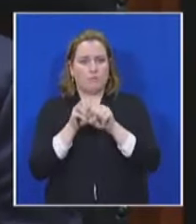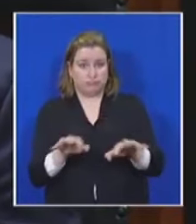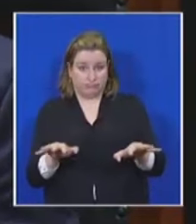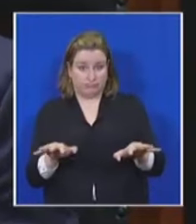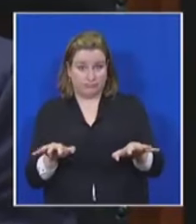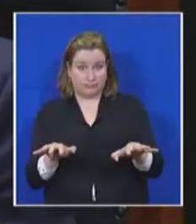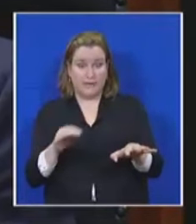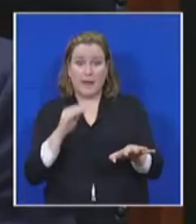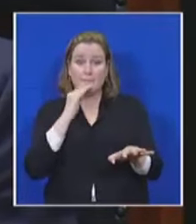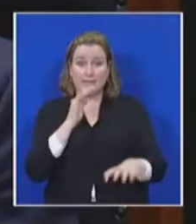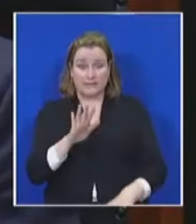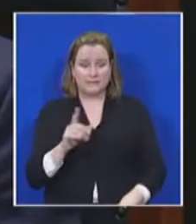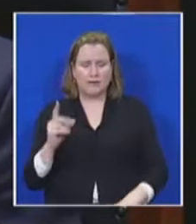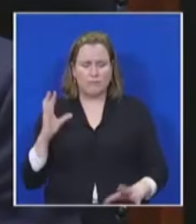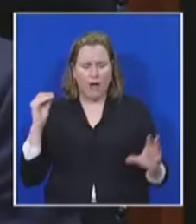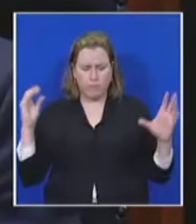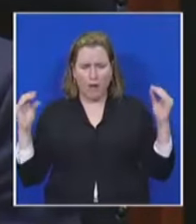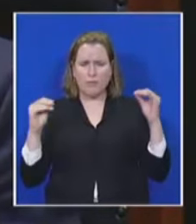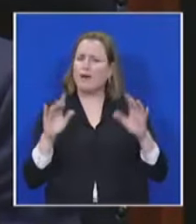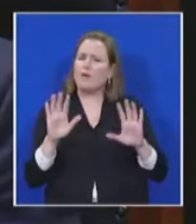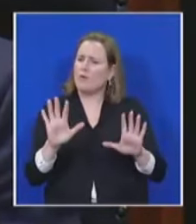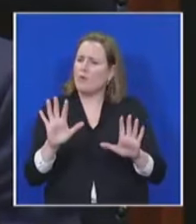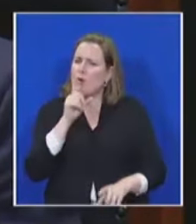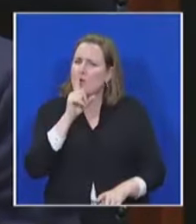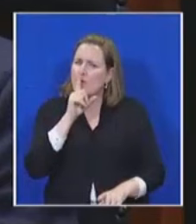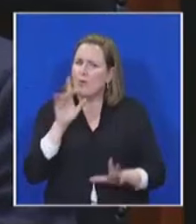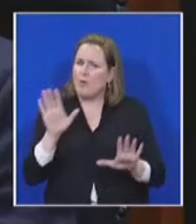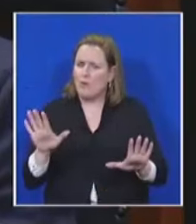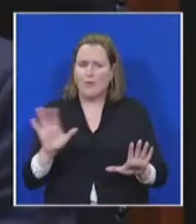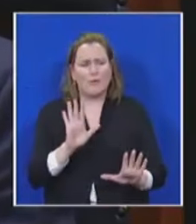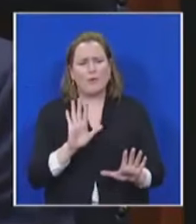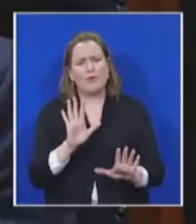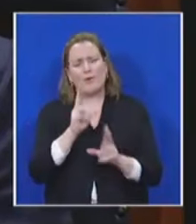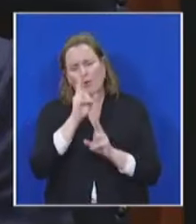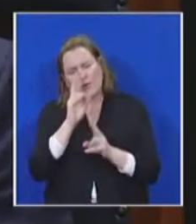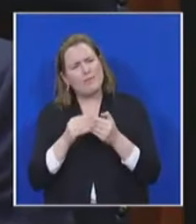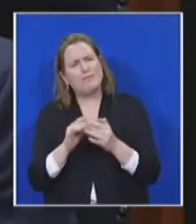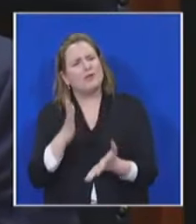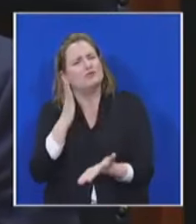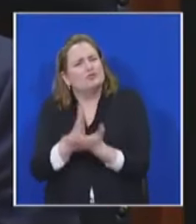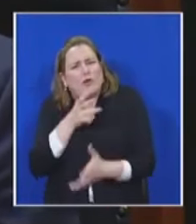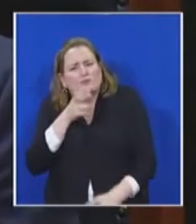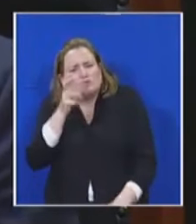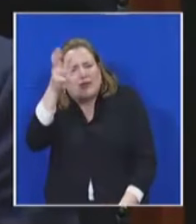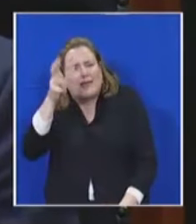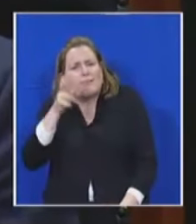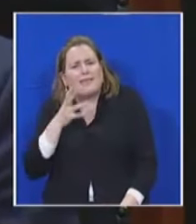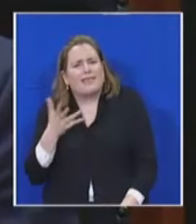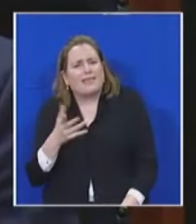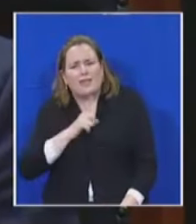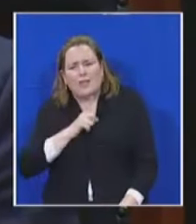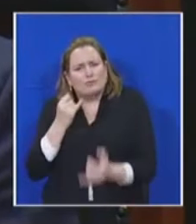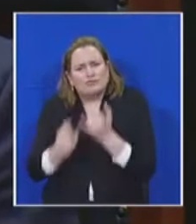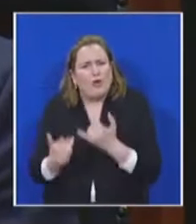no. Honorable members, can you keep quiet? No. Honorable members, stop screaming. What's wrong with